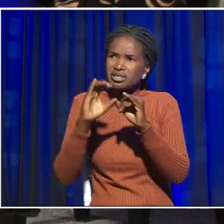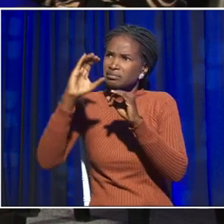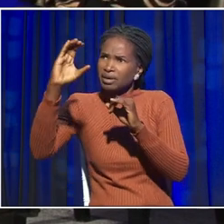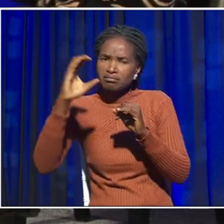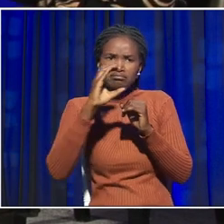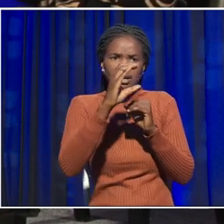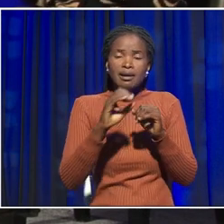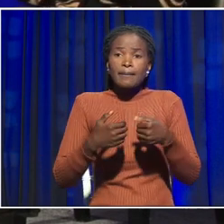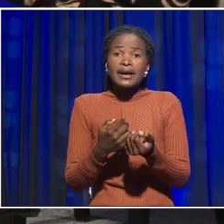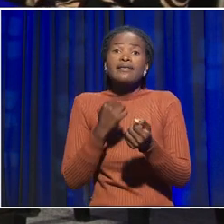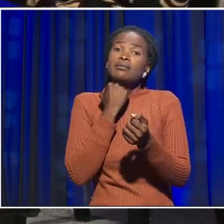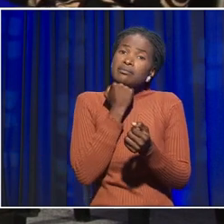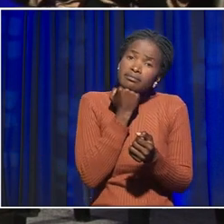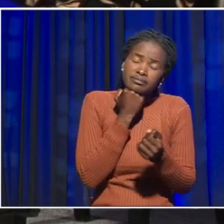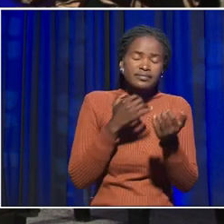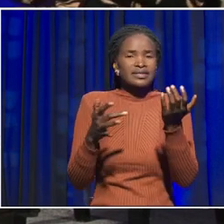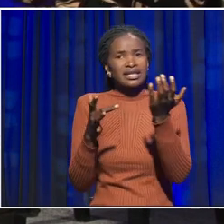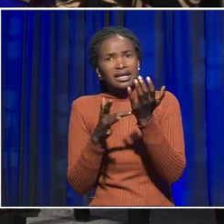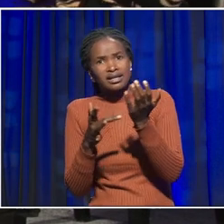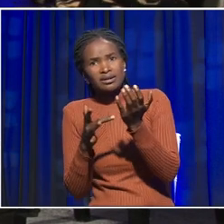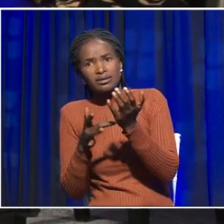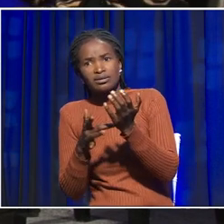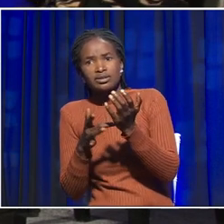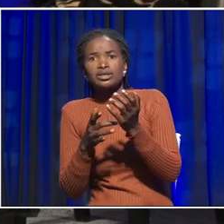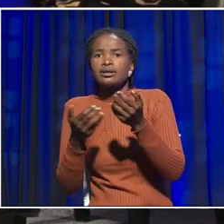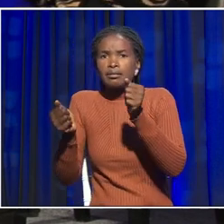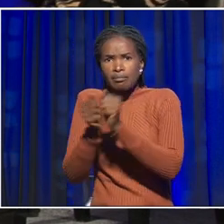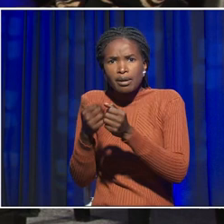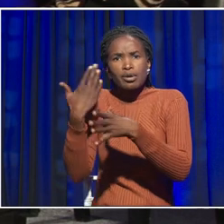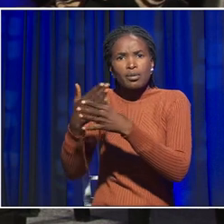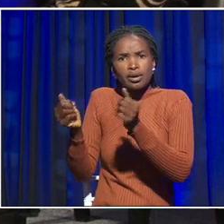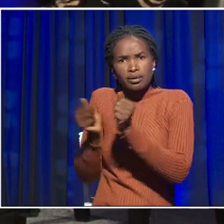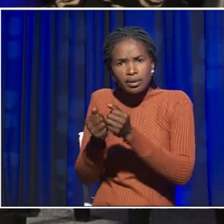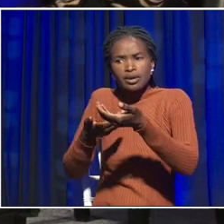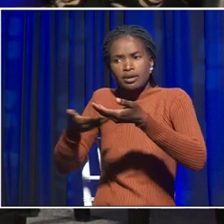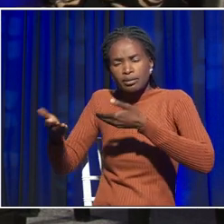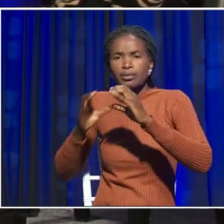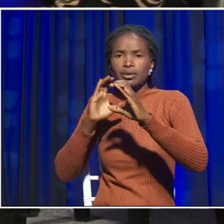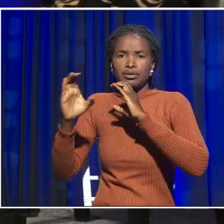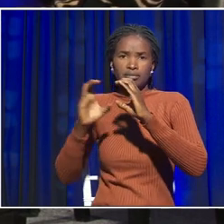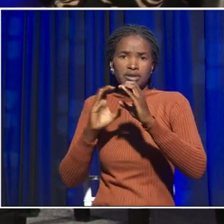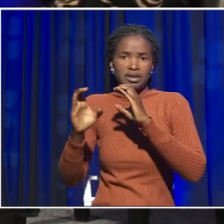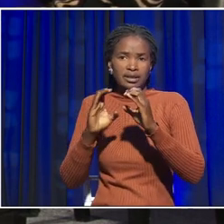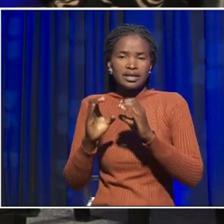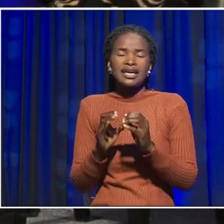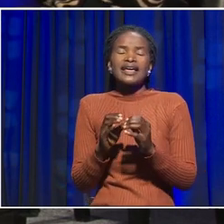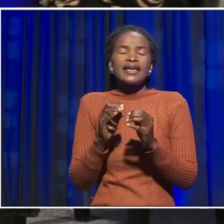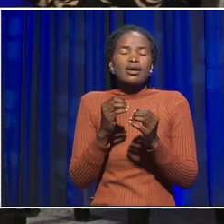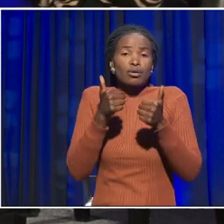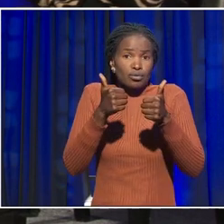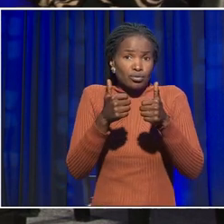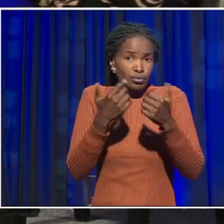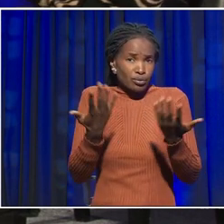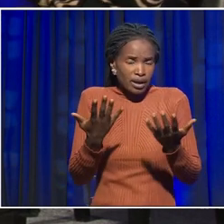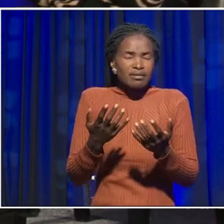how machines and technology and all of that are talking to each other and communicating. The impressive things is that just 20